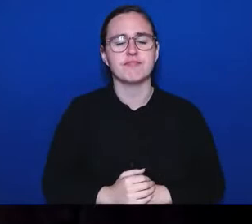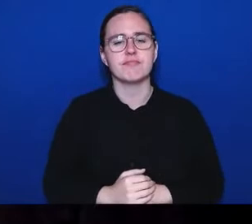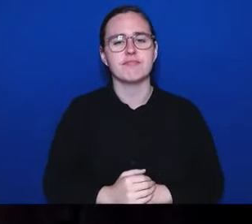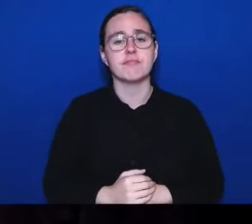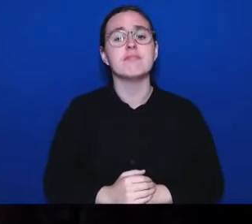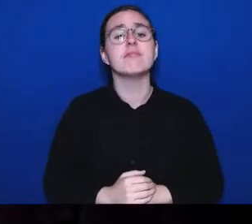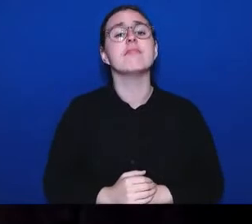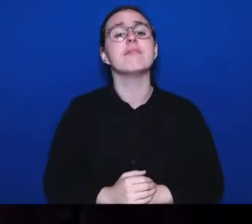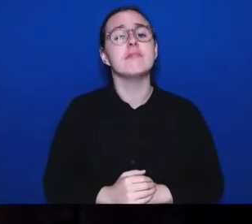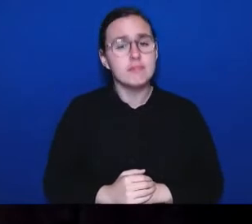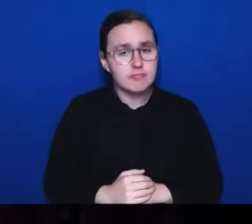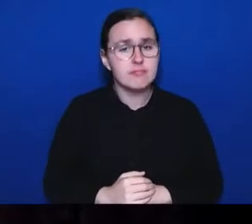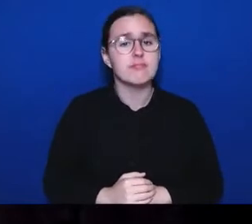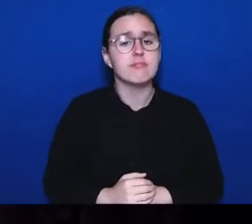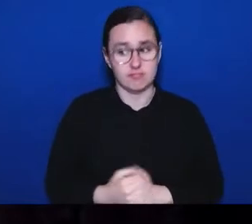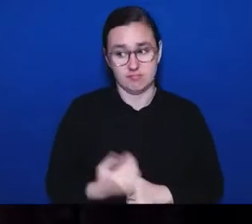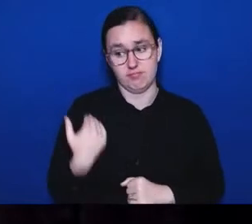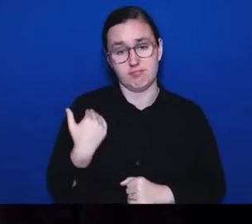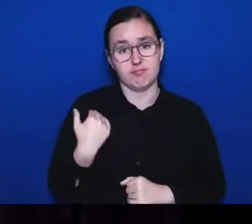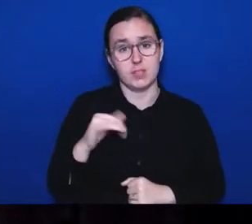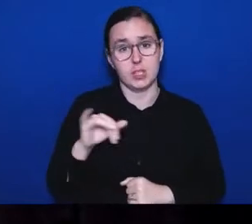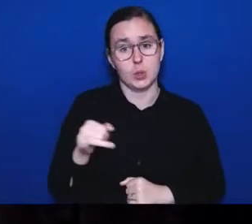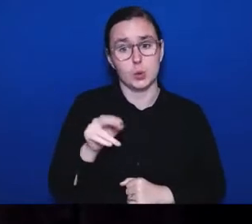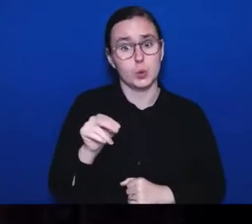resident doctors and new-to-practice doctors